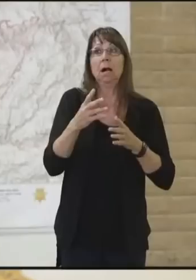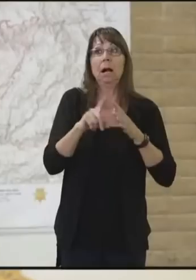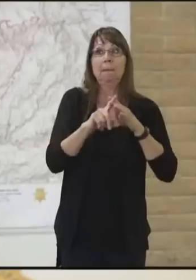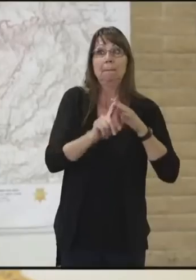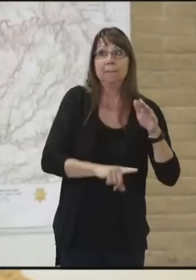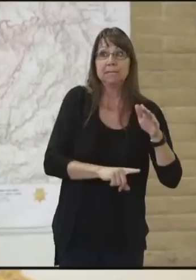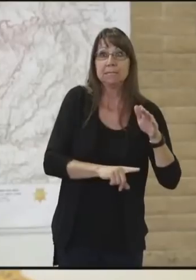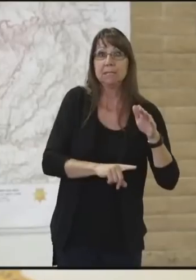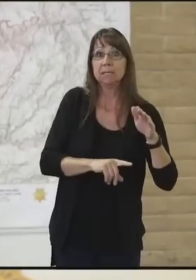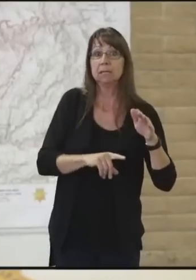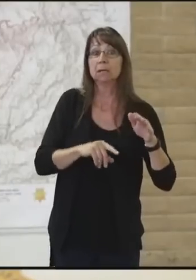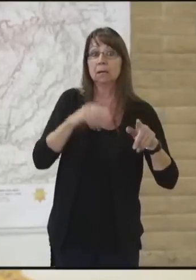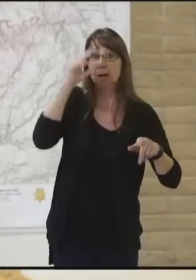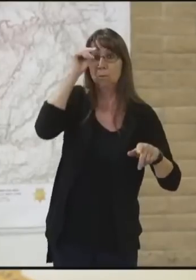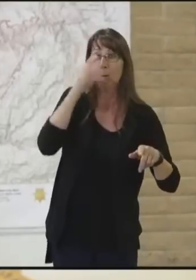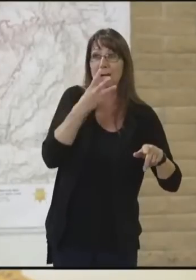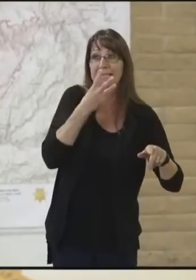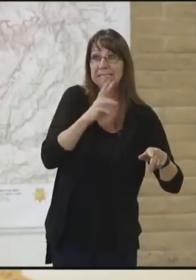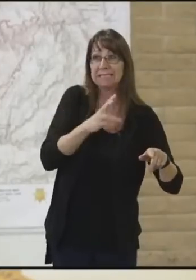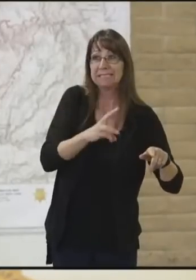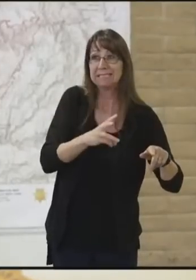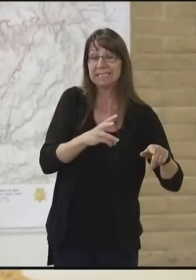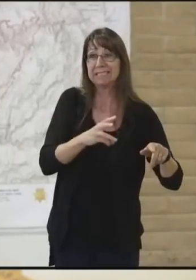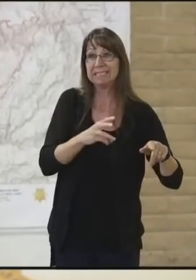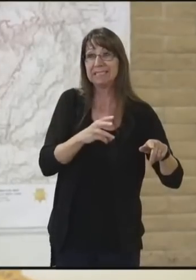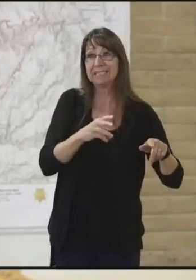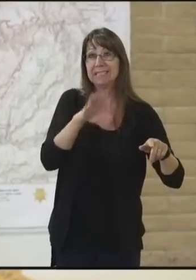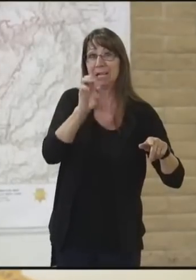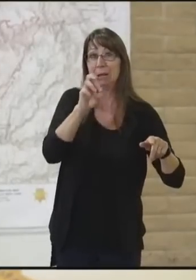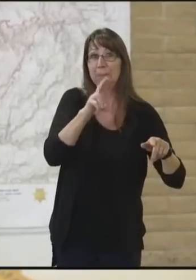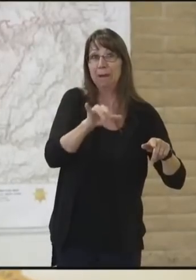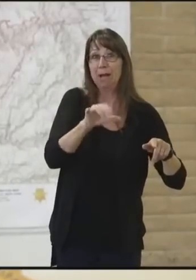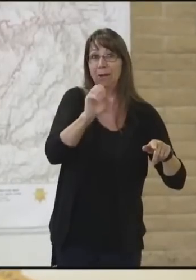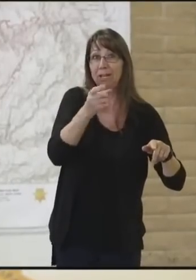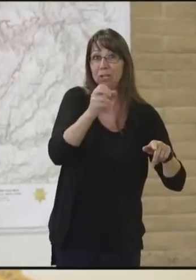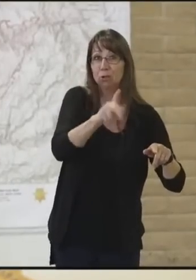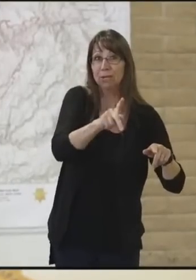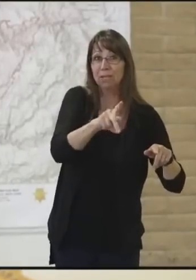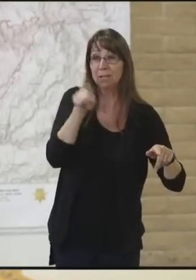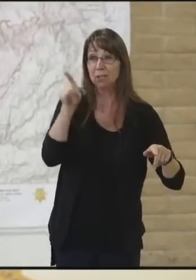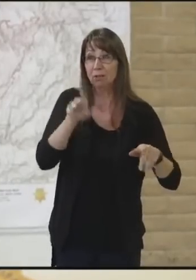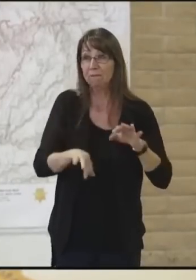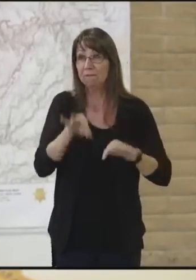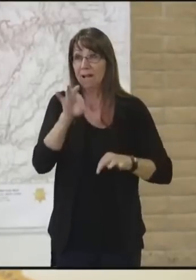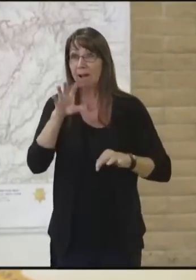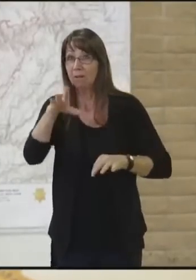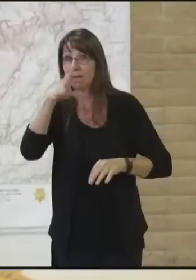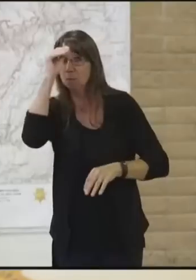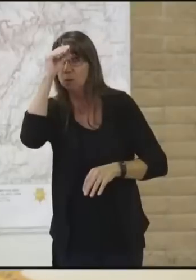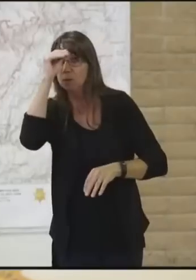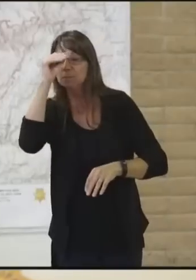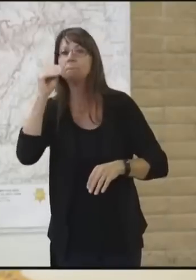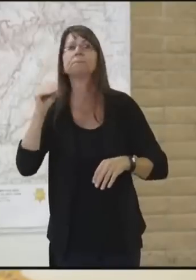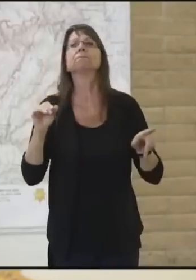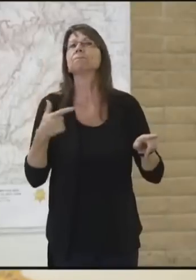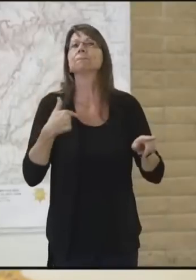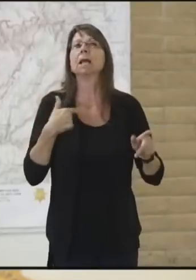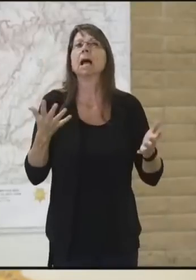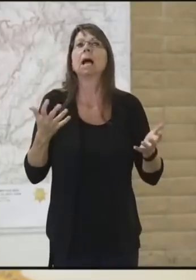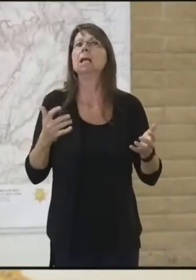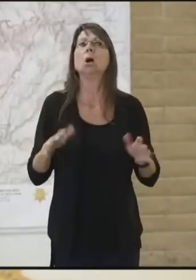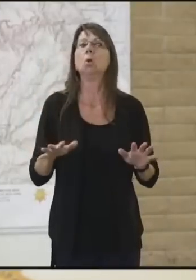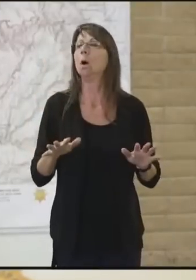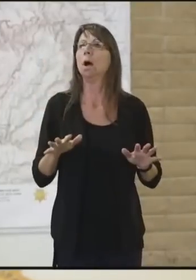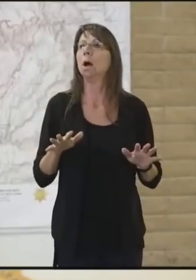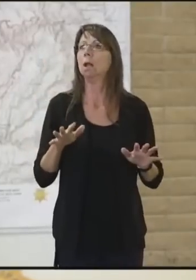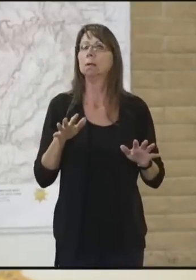that boy found? That his name's all over You the know, place? like I said, I don't want to elaborate on details that I'm not